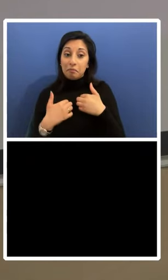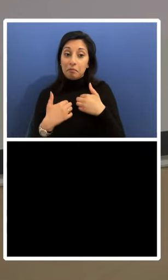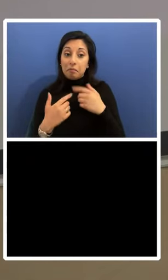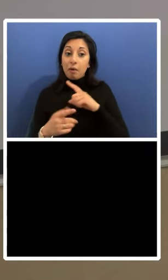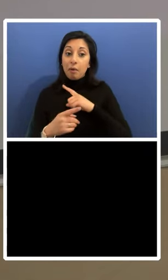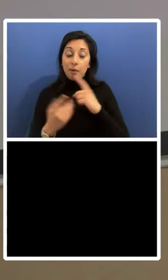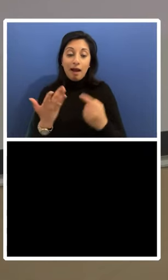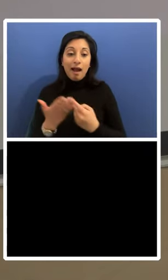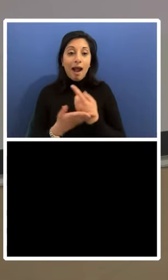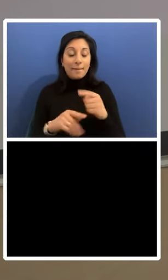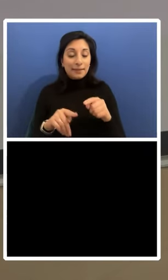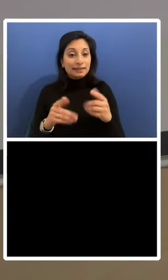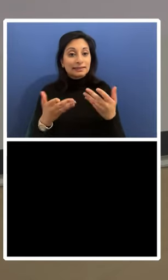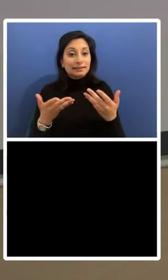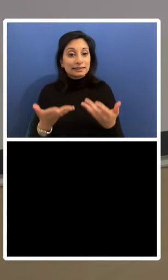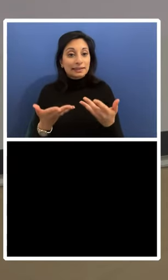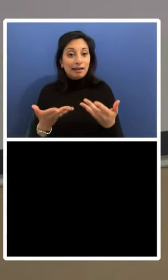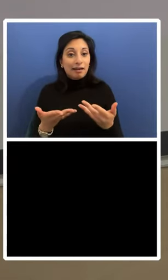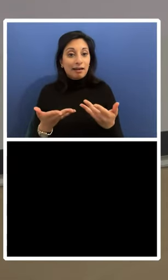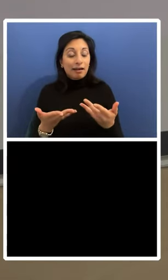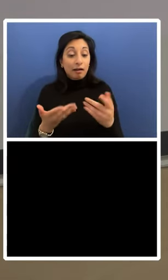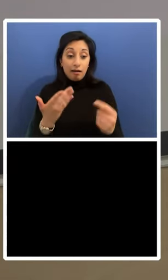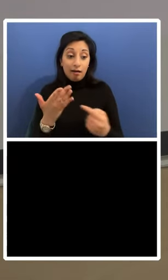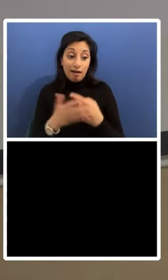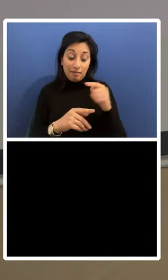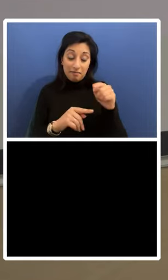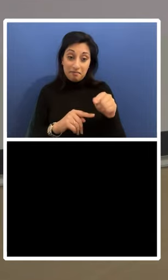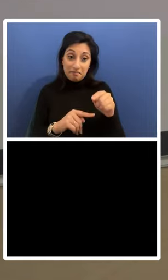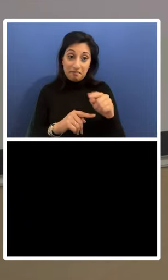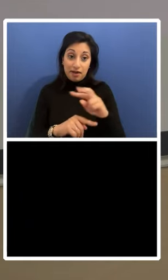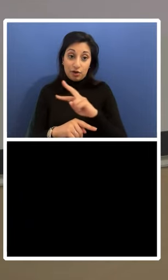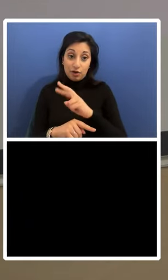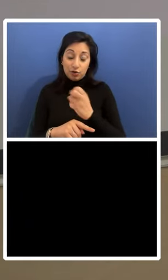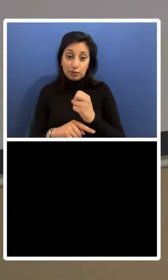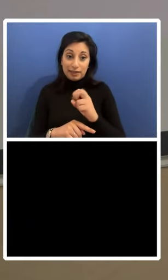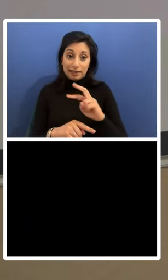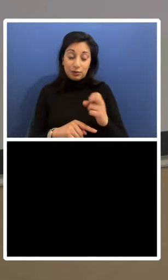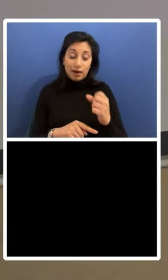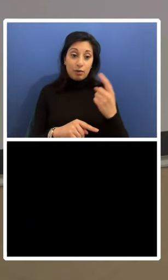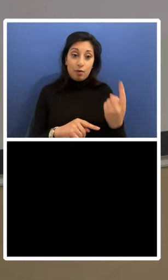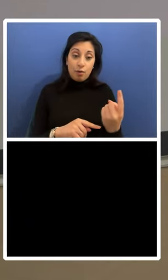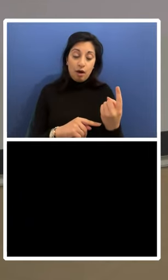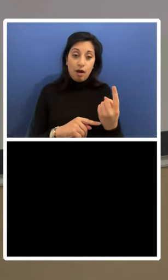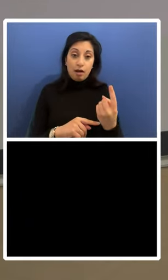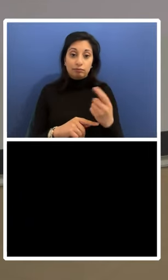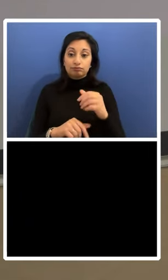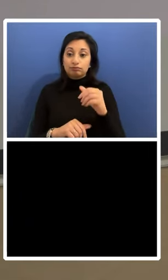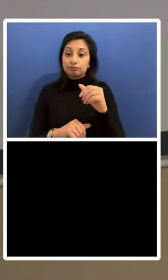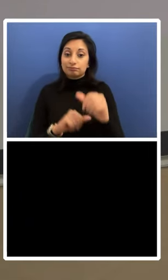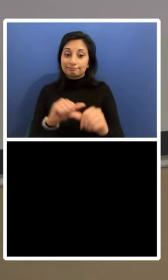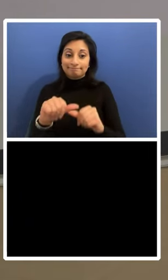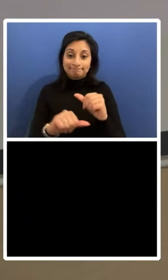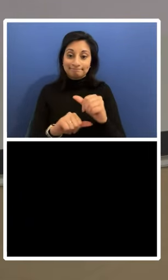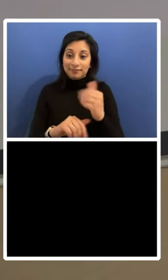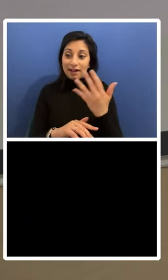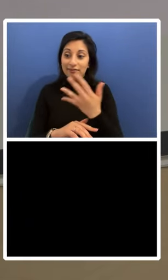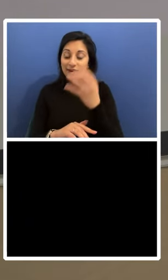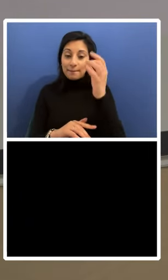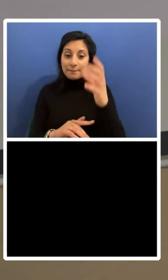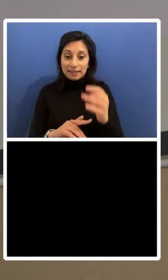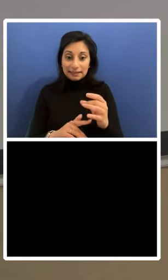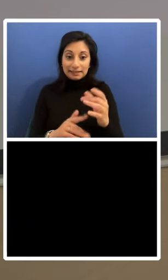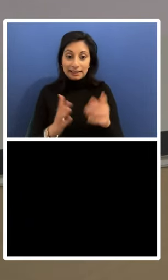minute, that happened in 2021. It happened through a process at the OECD, right? 15% minimum effective tax rate